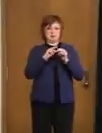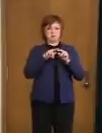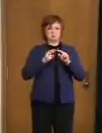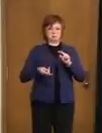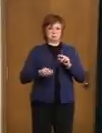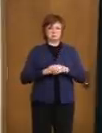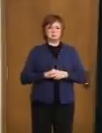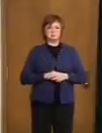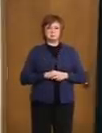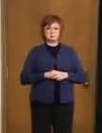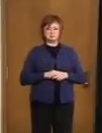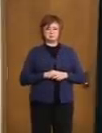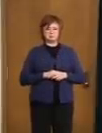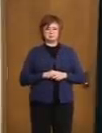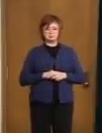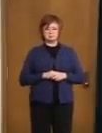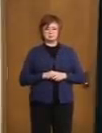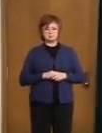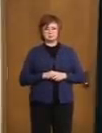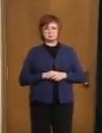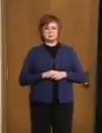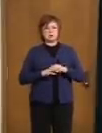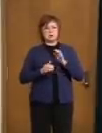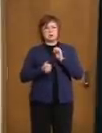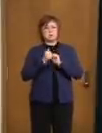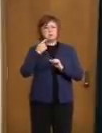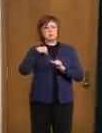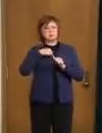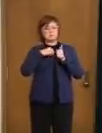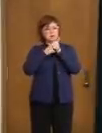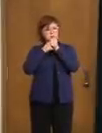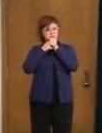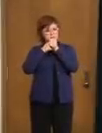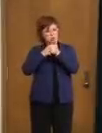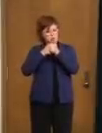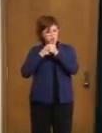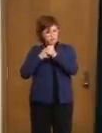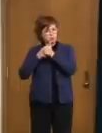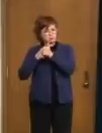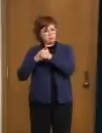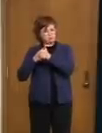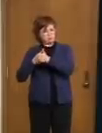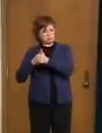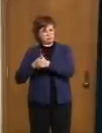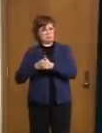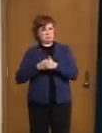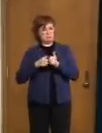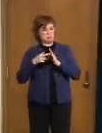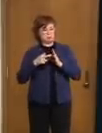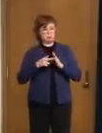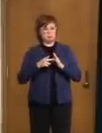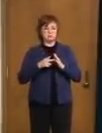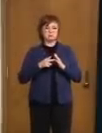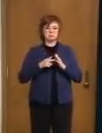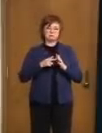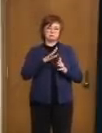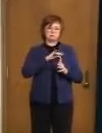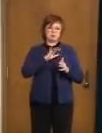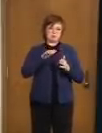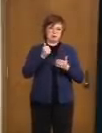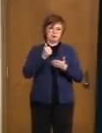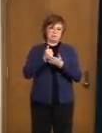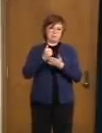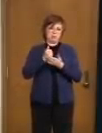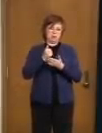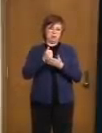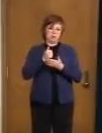people, I'm sure all of us know, complied fully with the guidance, and that at least has had a significant impact. But in